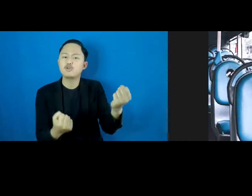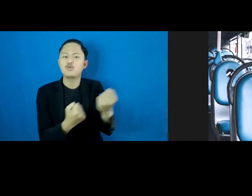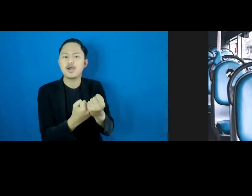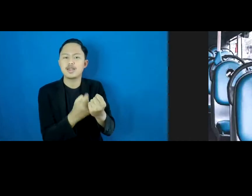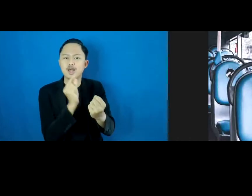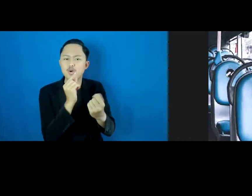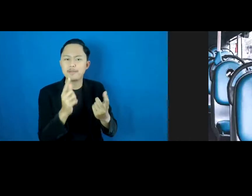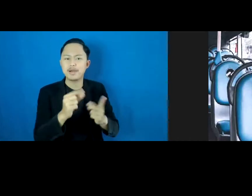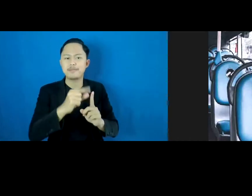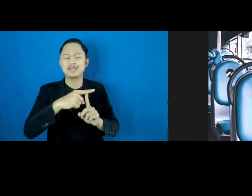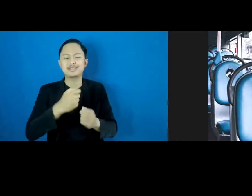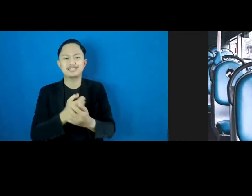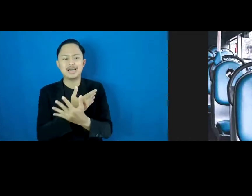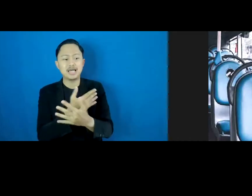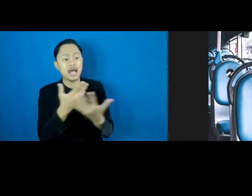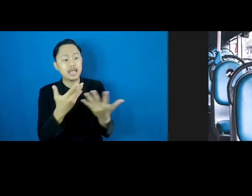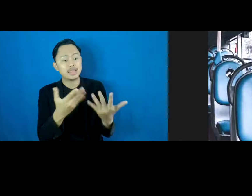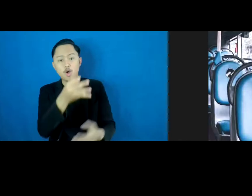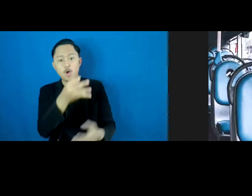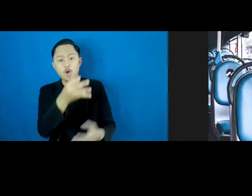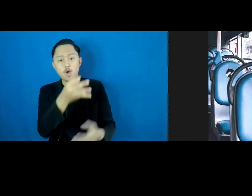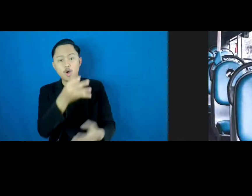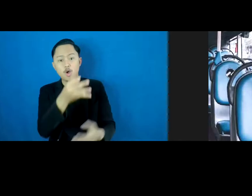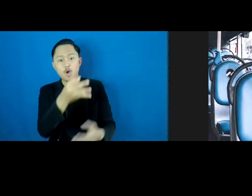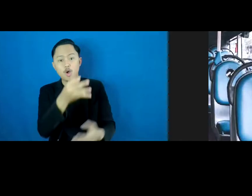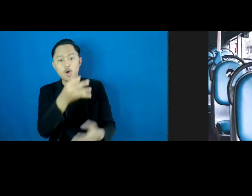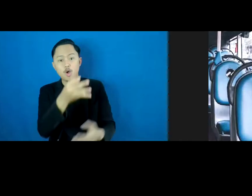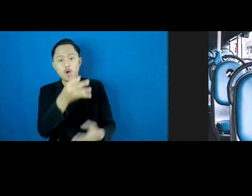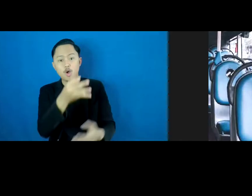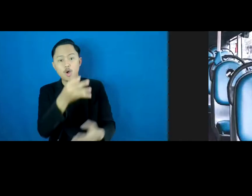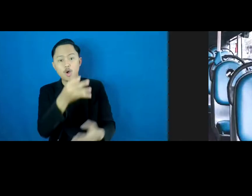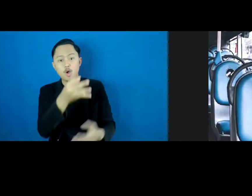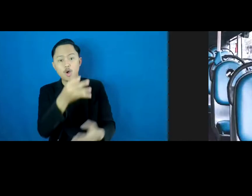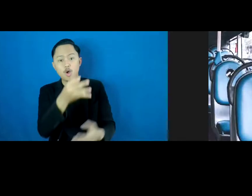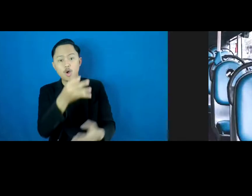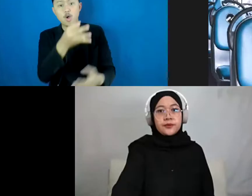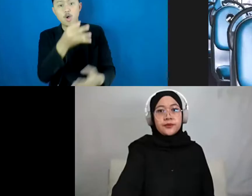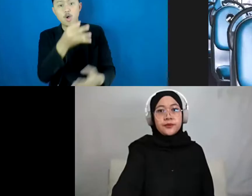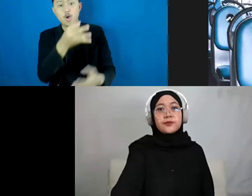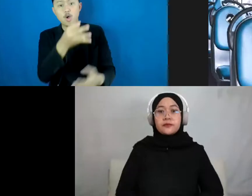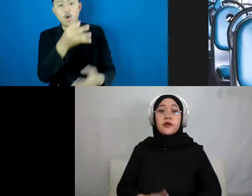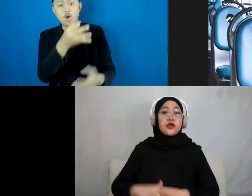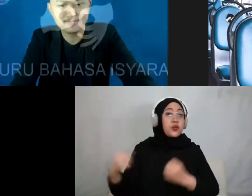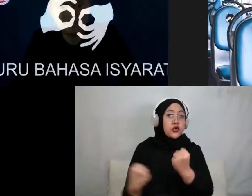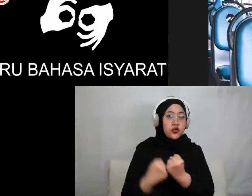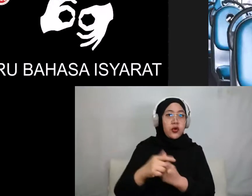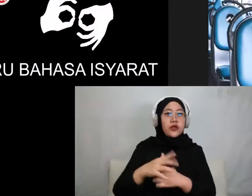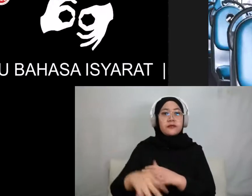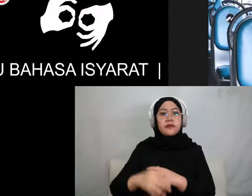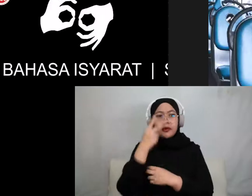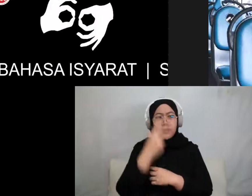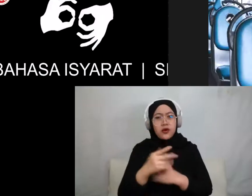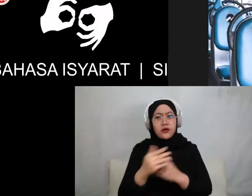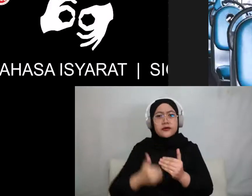and also to the city. With these, all of this support, we are able to see where we are going, when we are going to